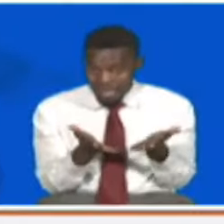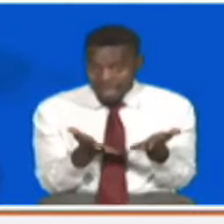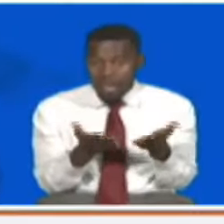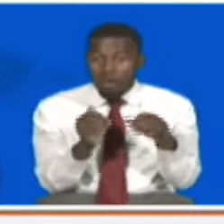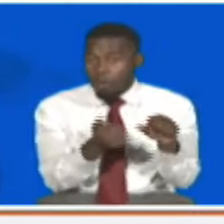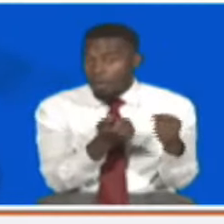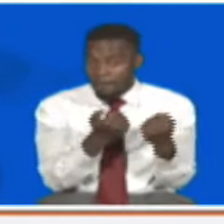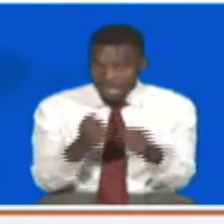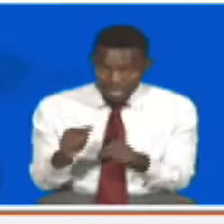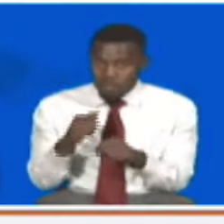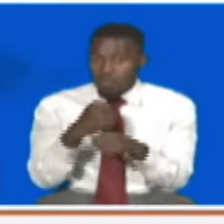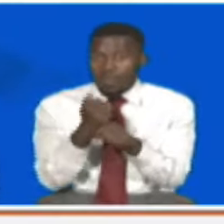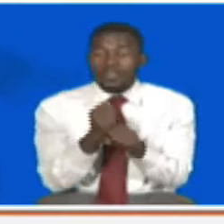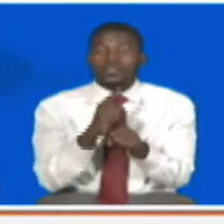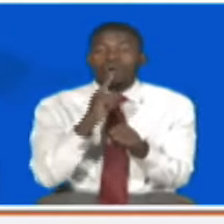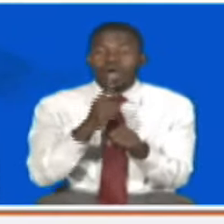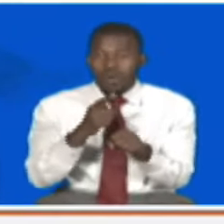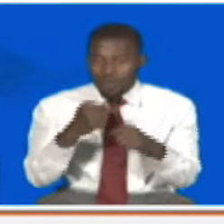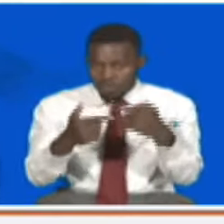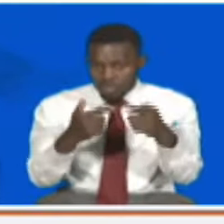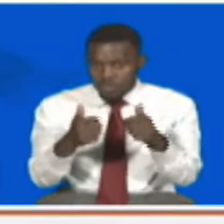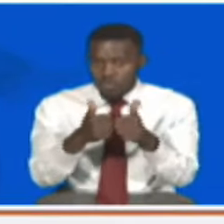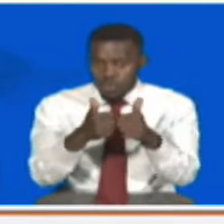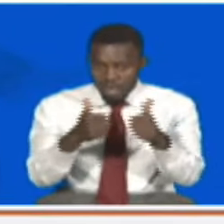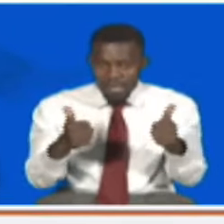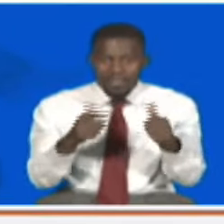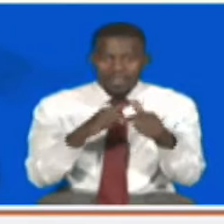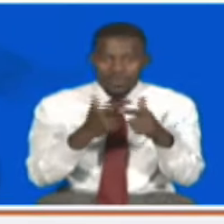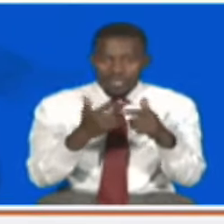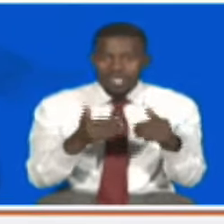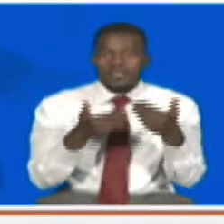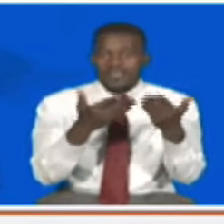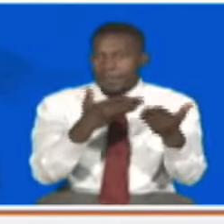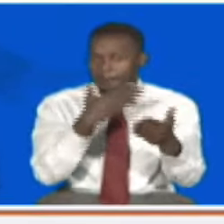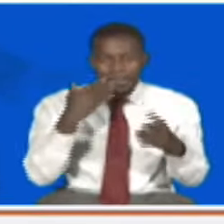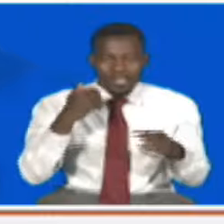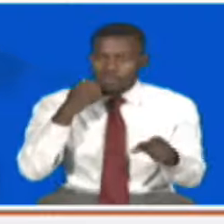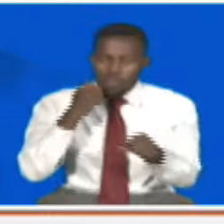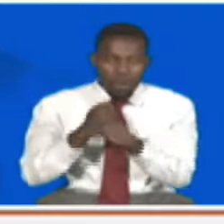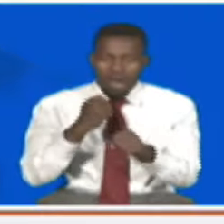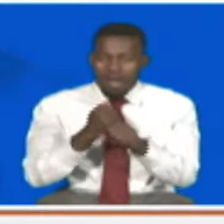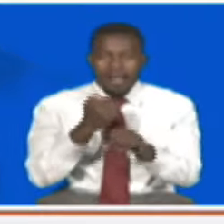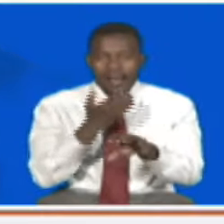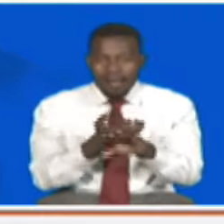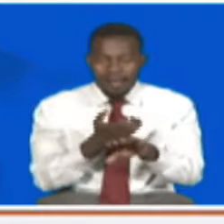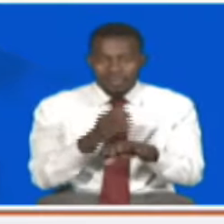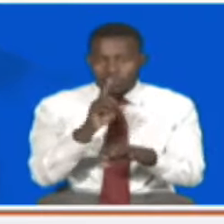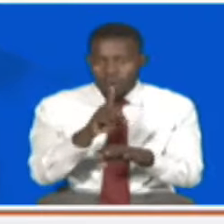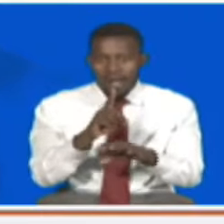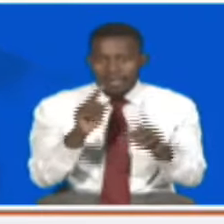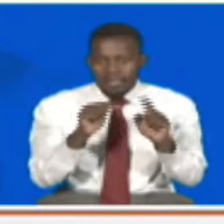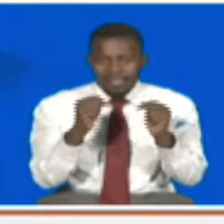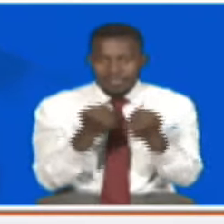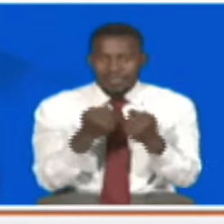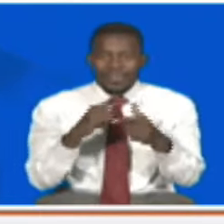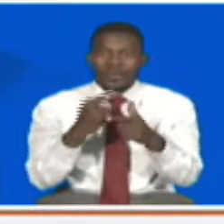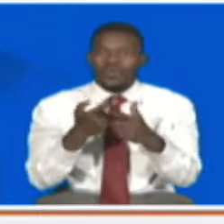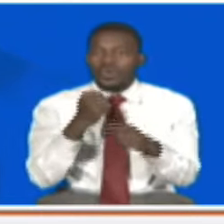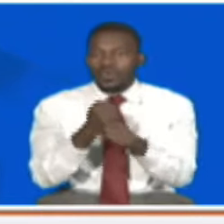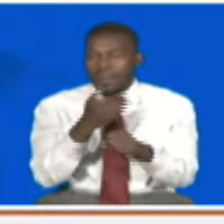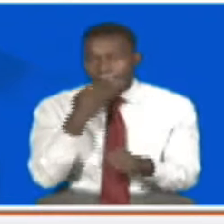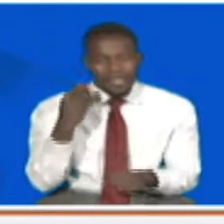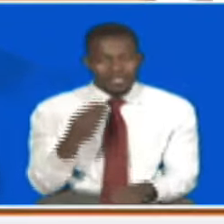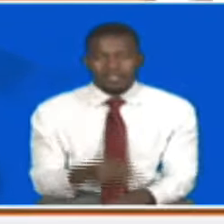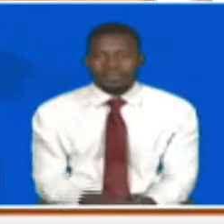make amends tomorrow. We want to step out on this field and give our all and work hard as a team and do our best to get the 3 points tomorrow.